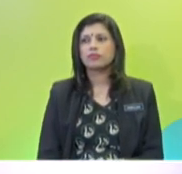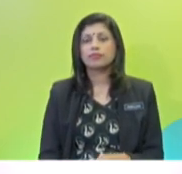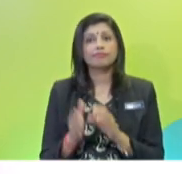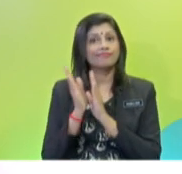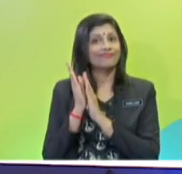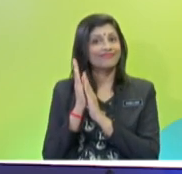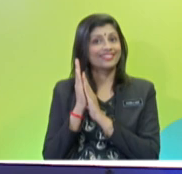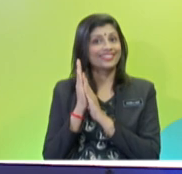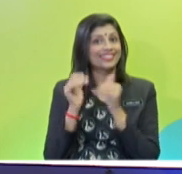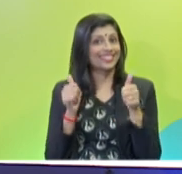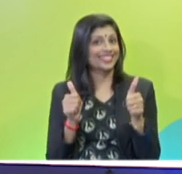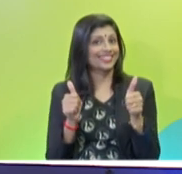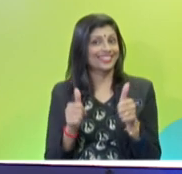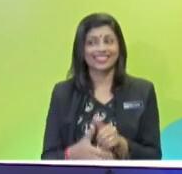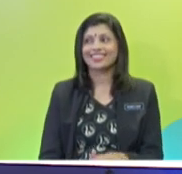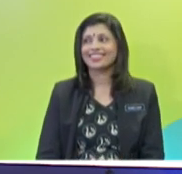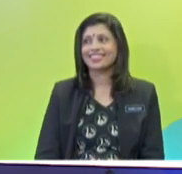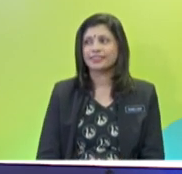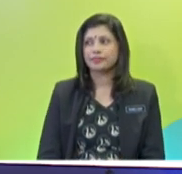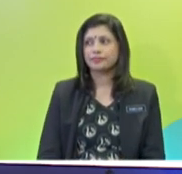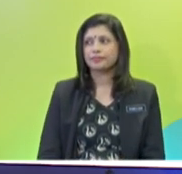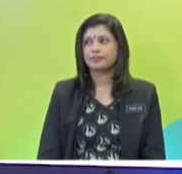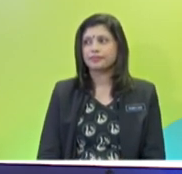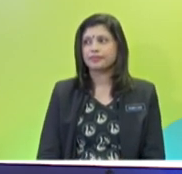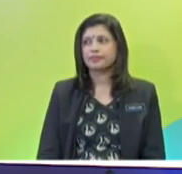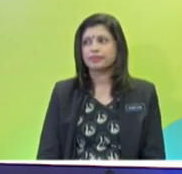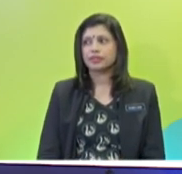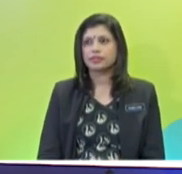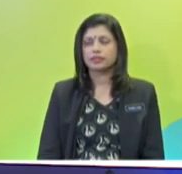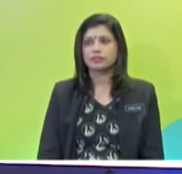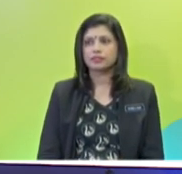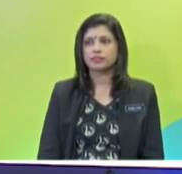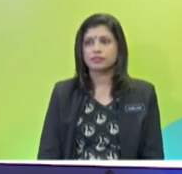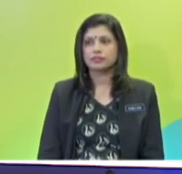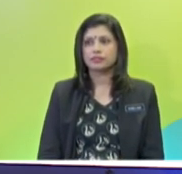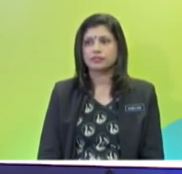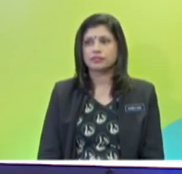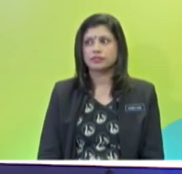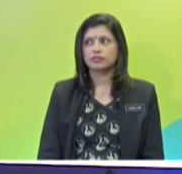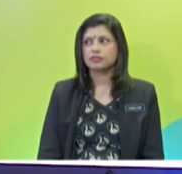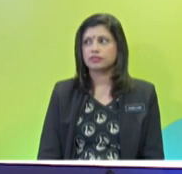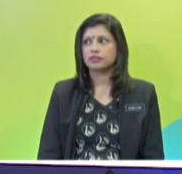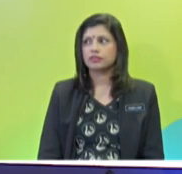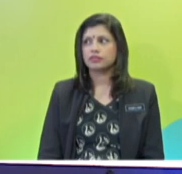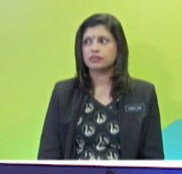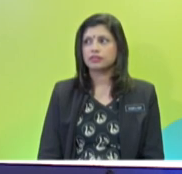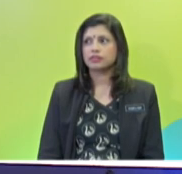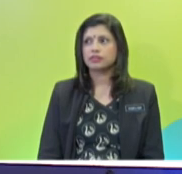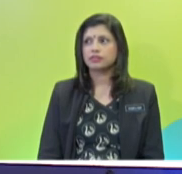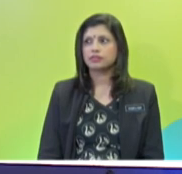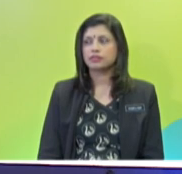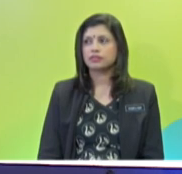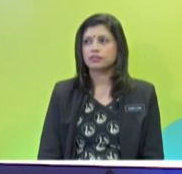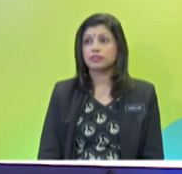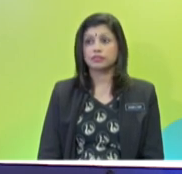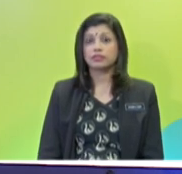job! Okay, so which number do you want me to put the sticker on? Number 6, please. Number 6. Oh my